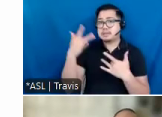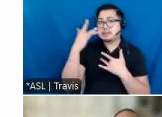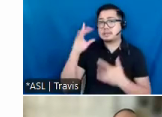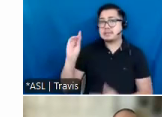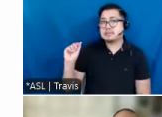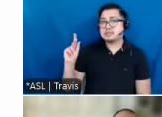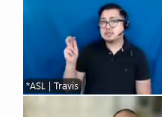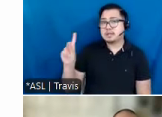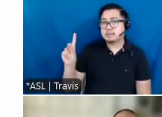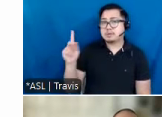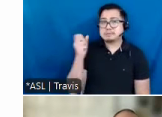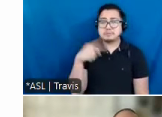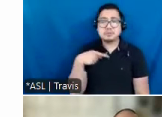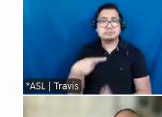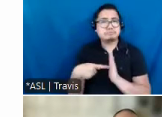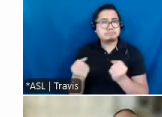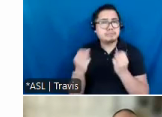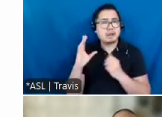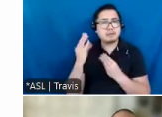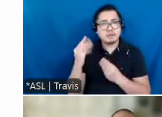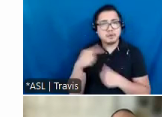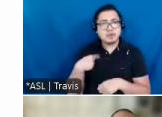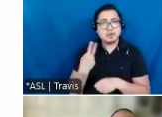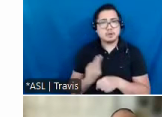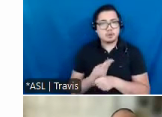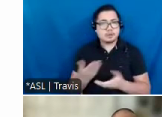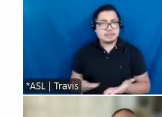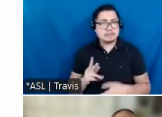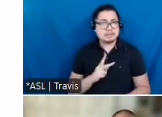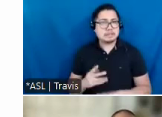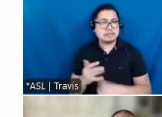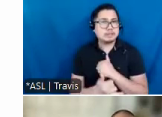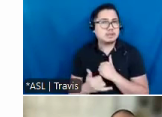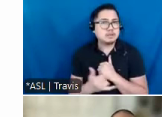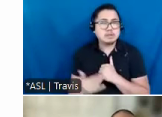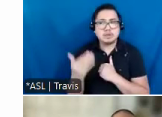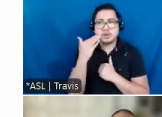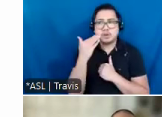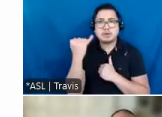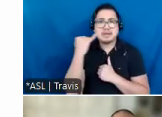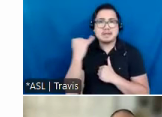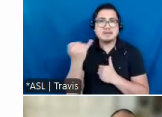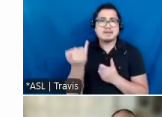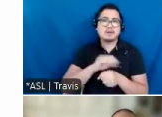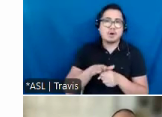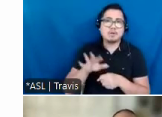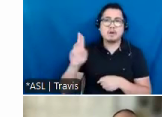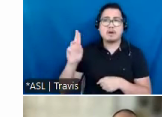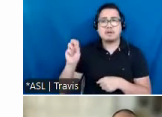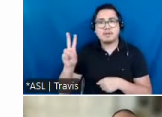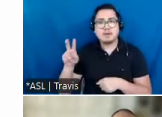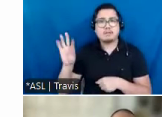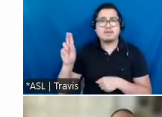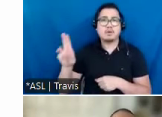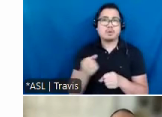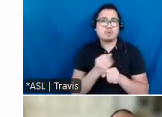show a lot of this information that we use here at King County to know whether COVID, flu, and RSV are causing more infections